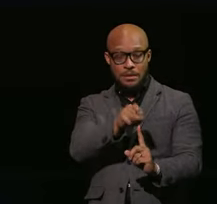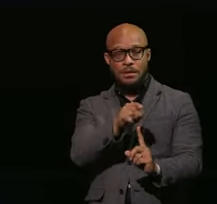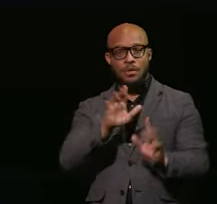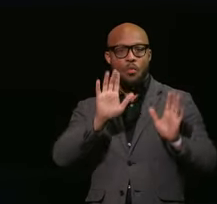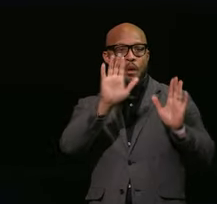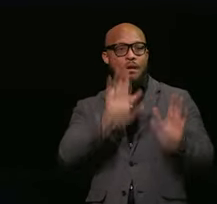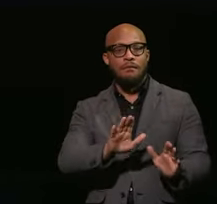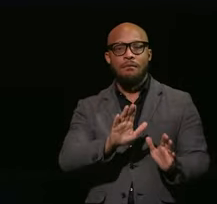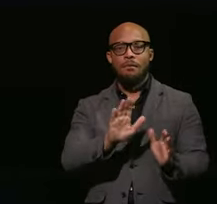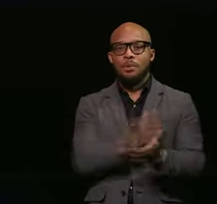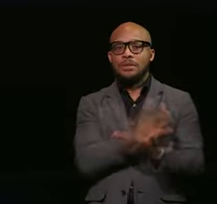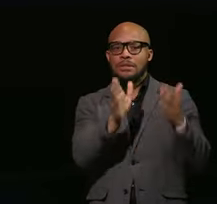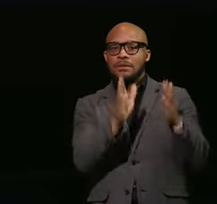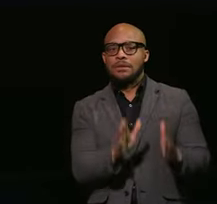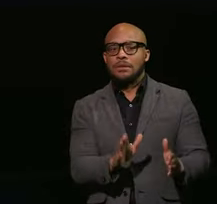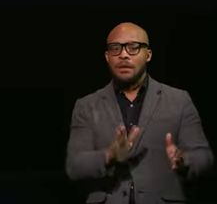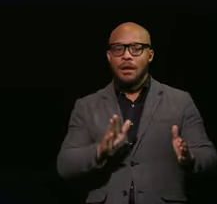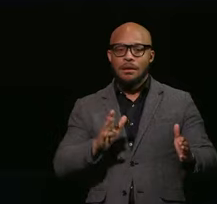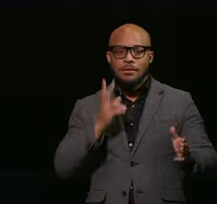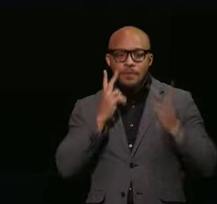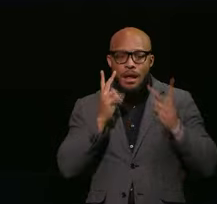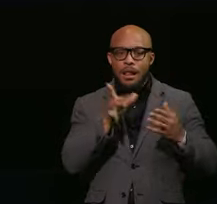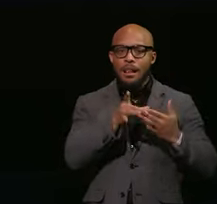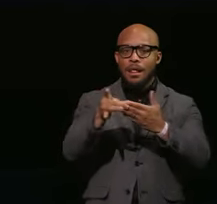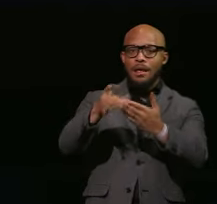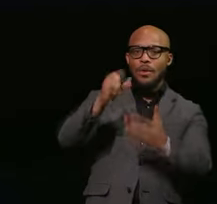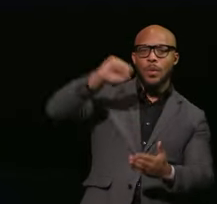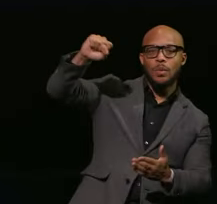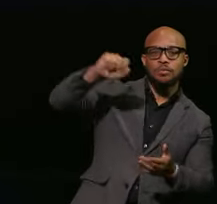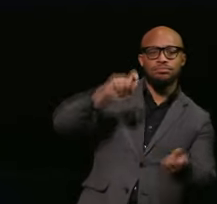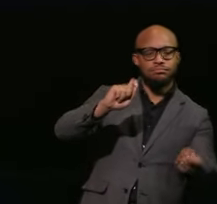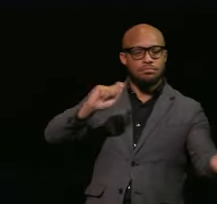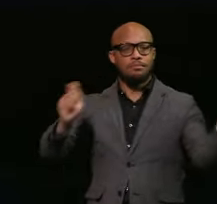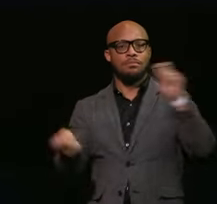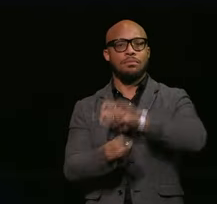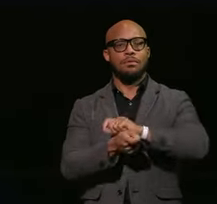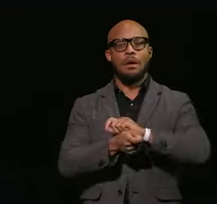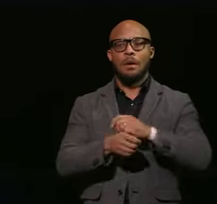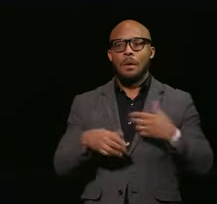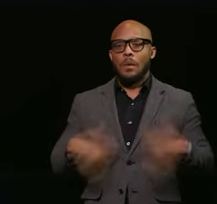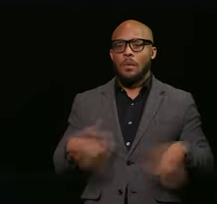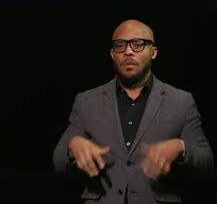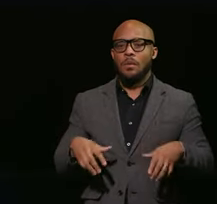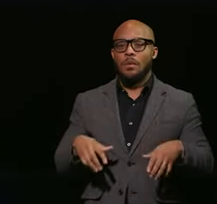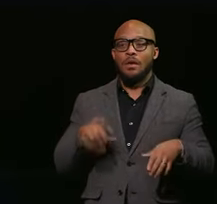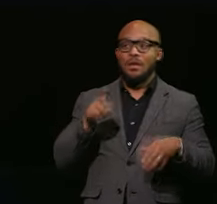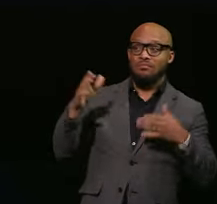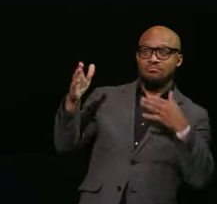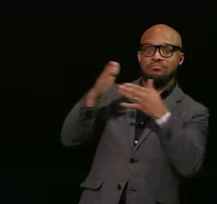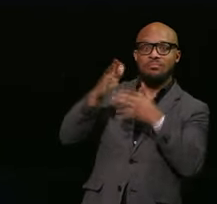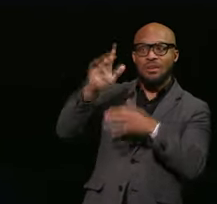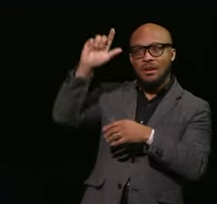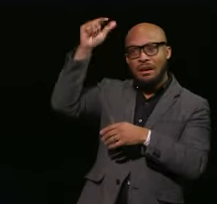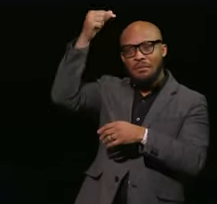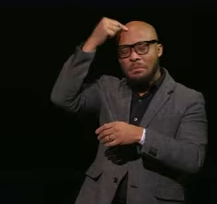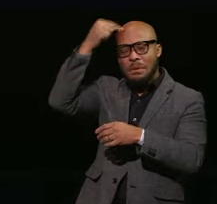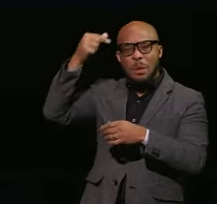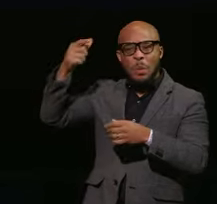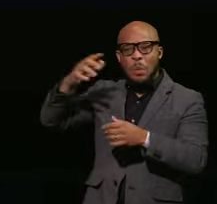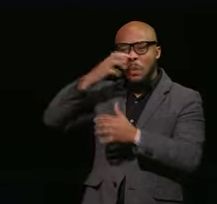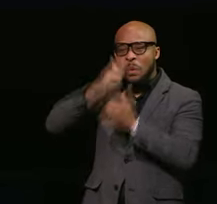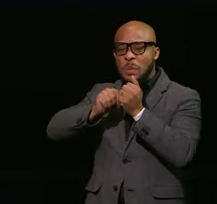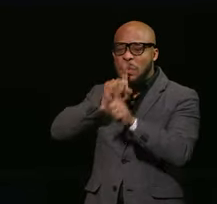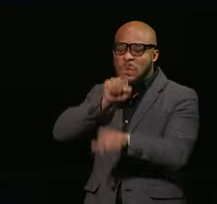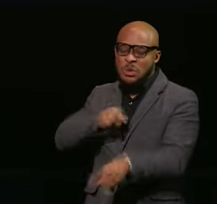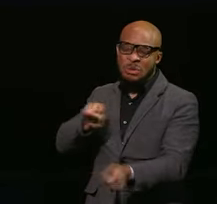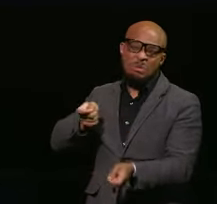a dictatorship that has now been in power for 38 years. I mean, relentless dictatorship, you know,